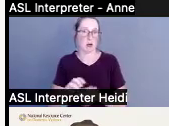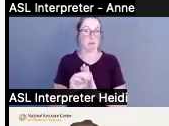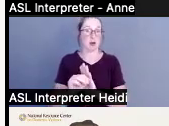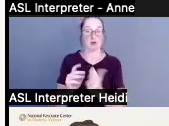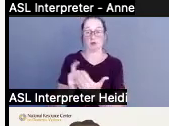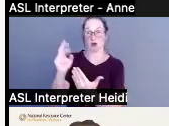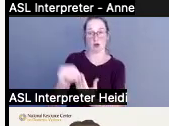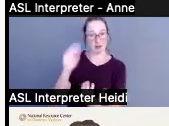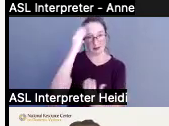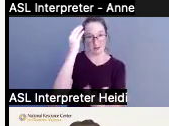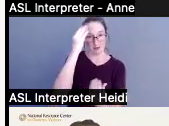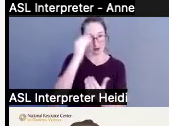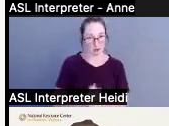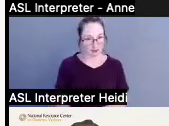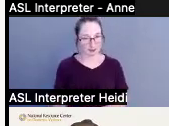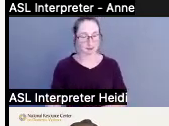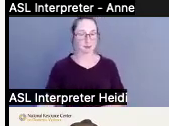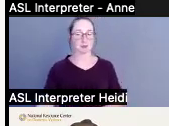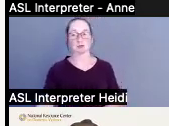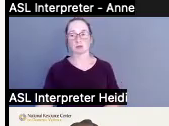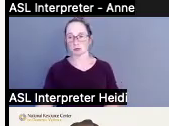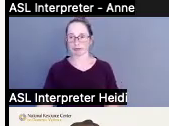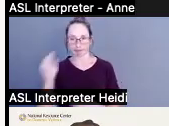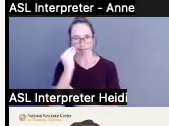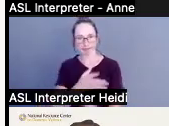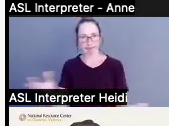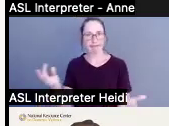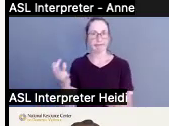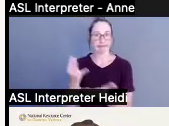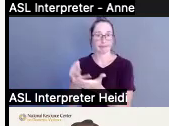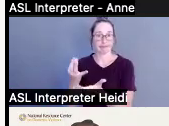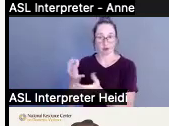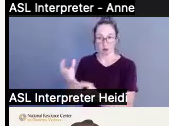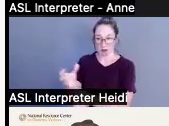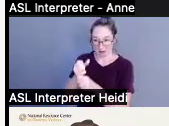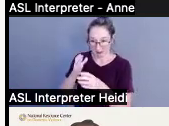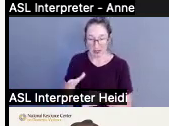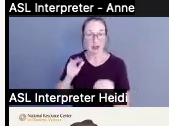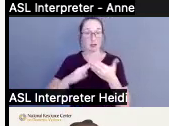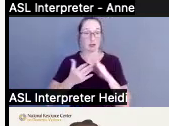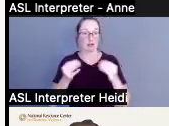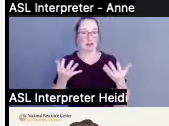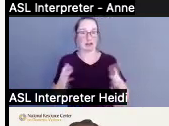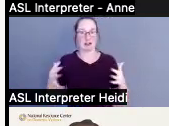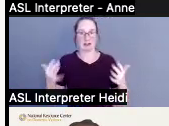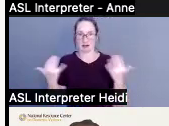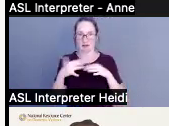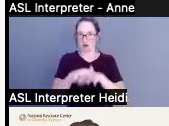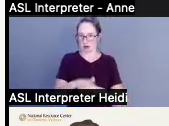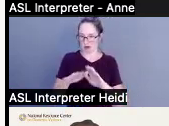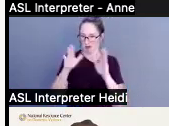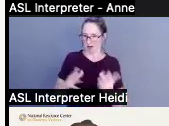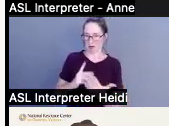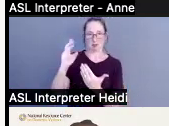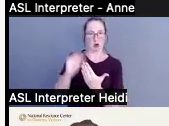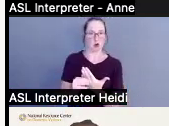program information. Informing funding recipients and communities of existing and emerging housing